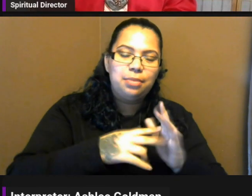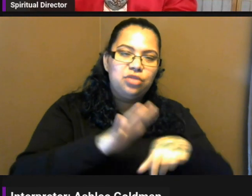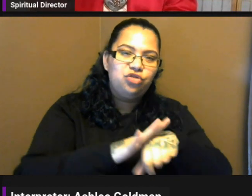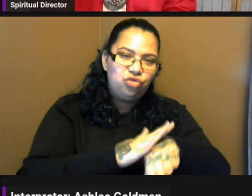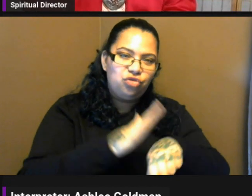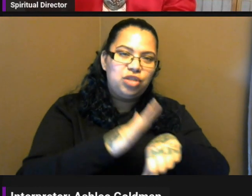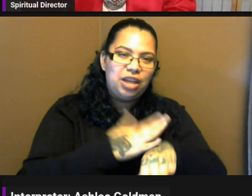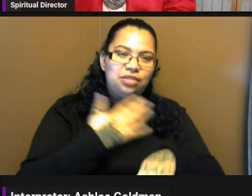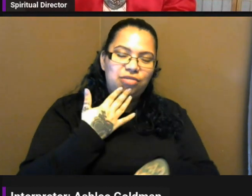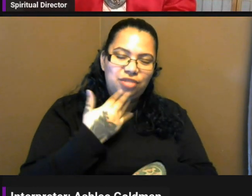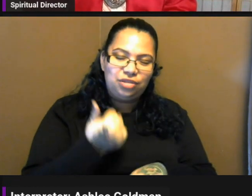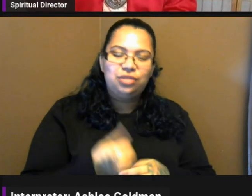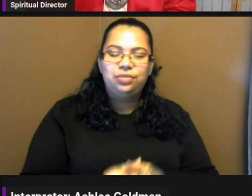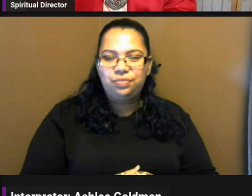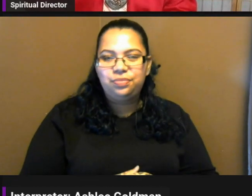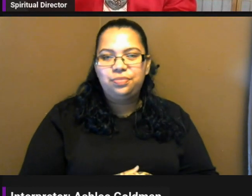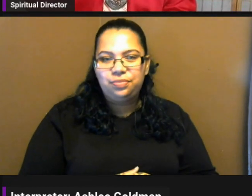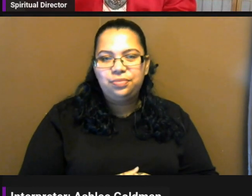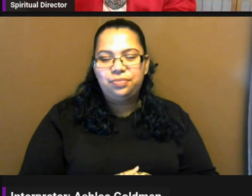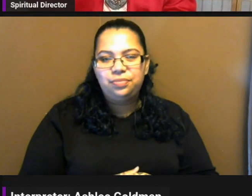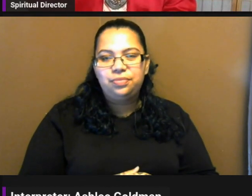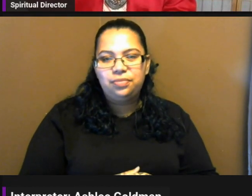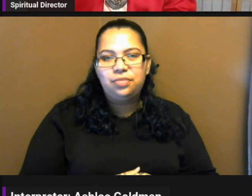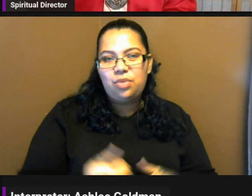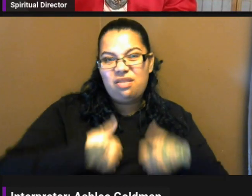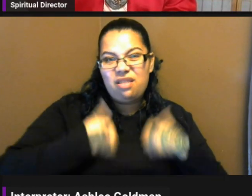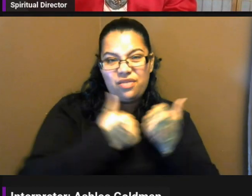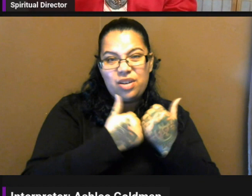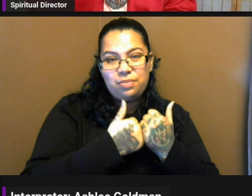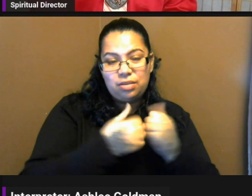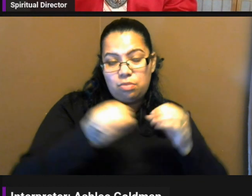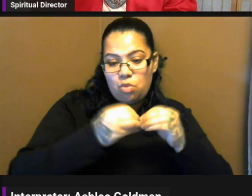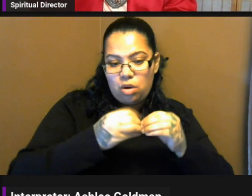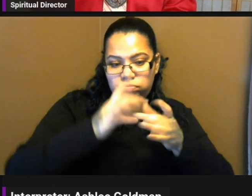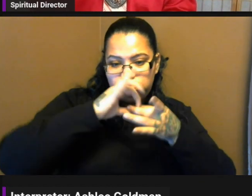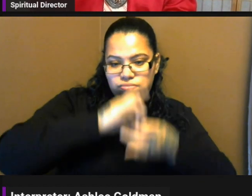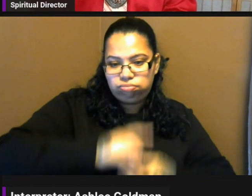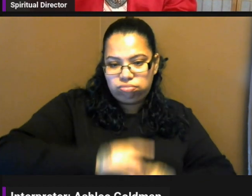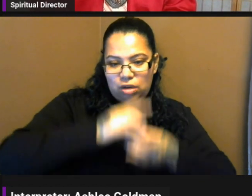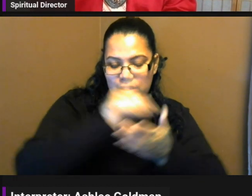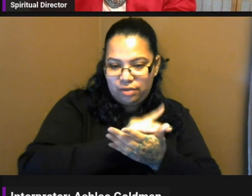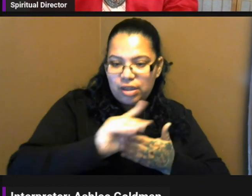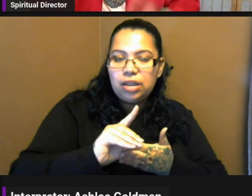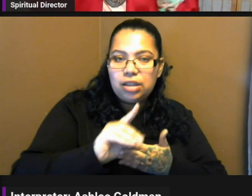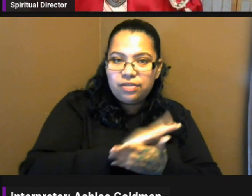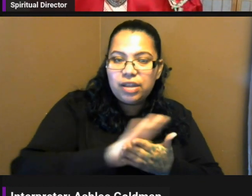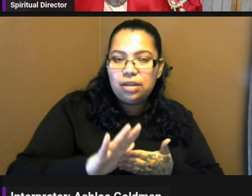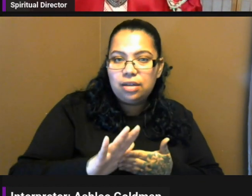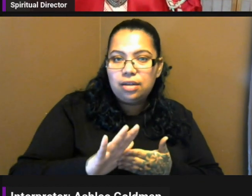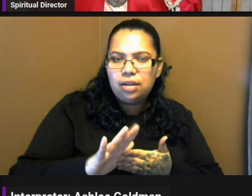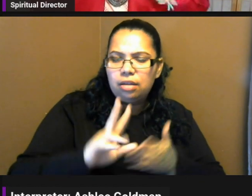right? A more life affirming, it's more in alignment with our divinity. And if it's in alignment with our divinity,